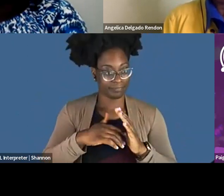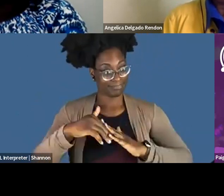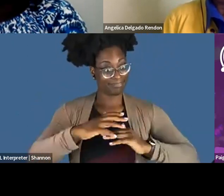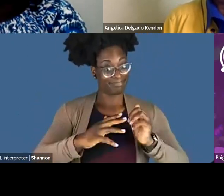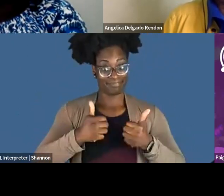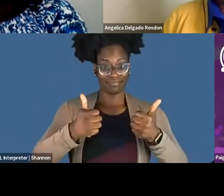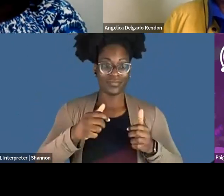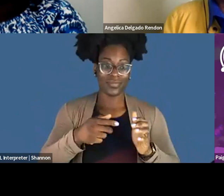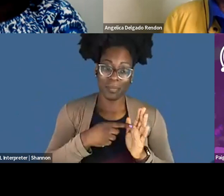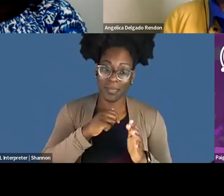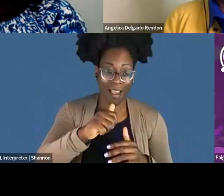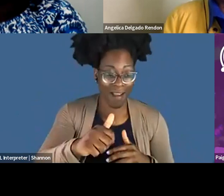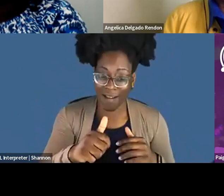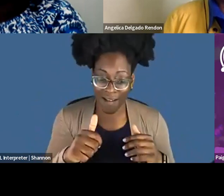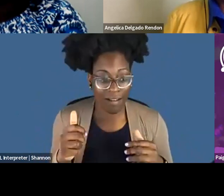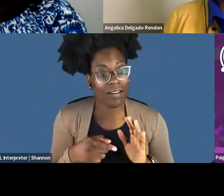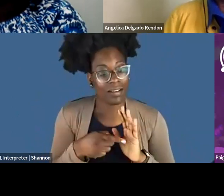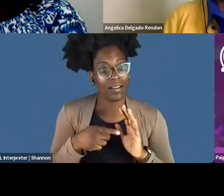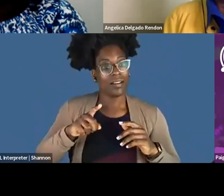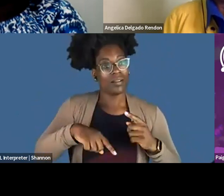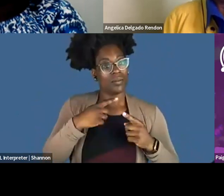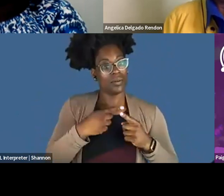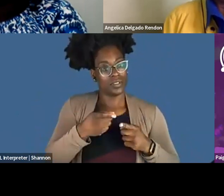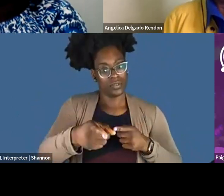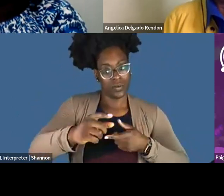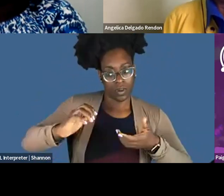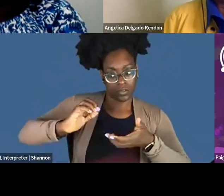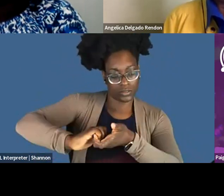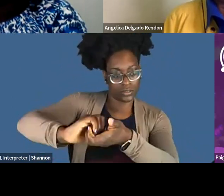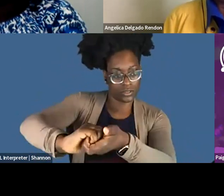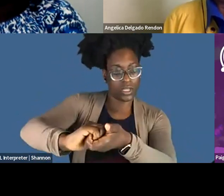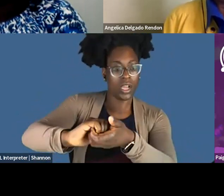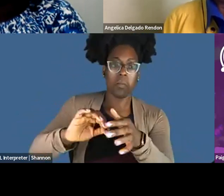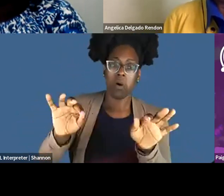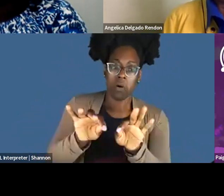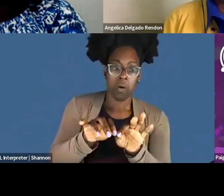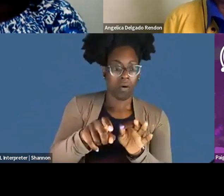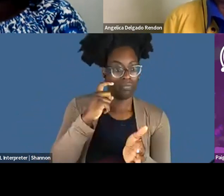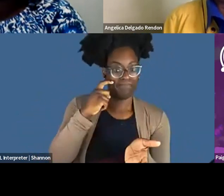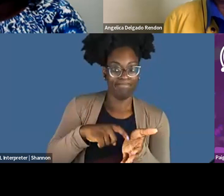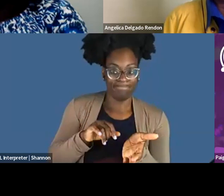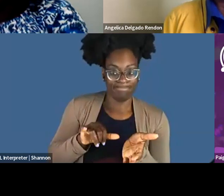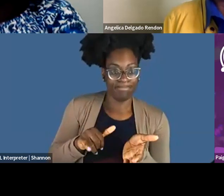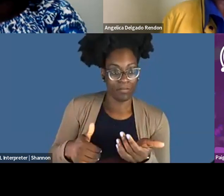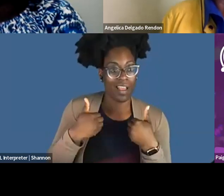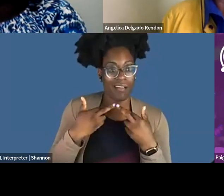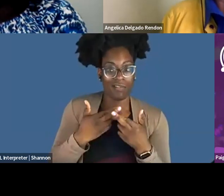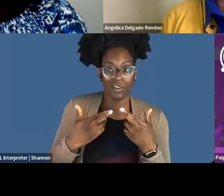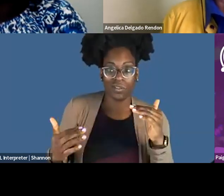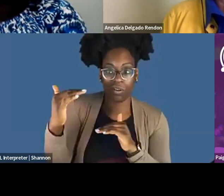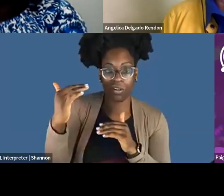when you're working in partnership, you have to acknowledge some power differentials, some resource differentials,